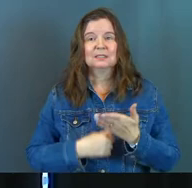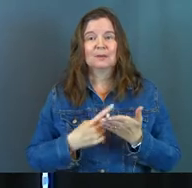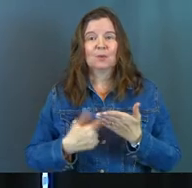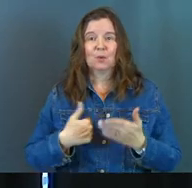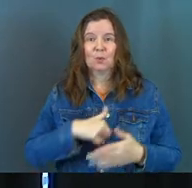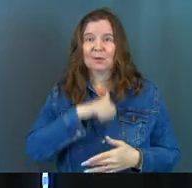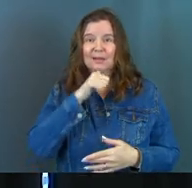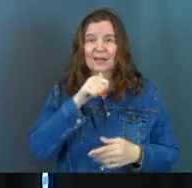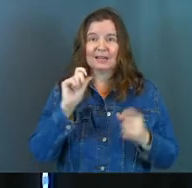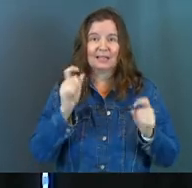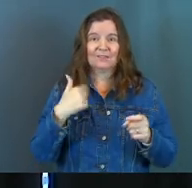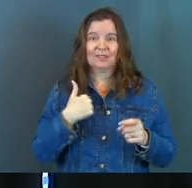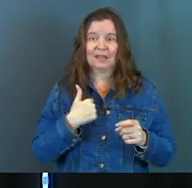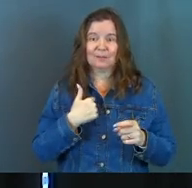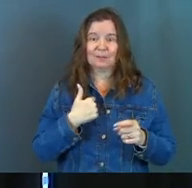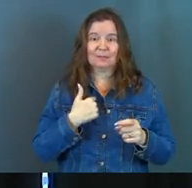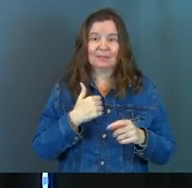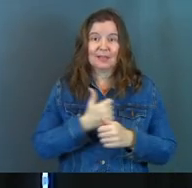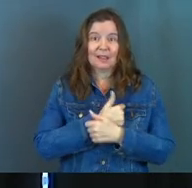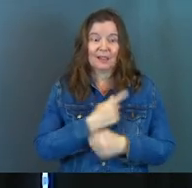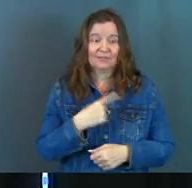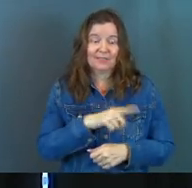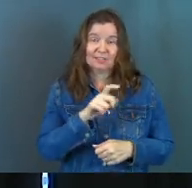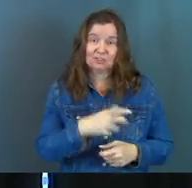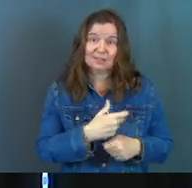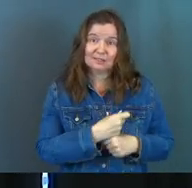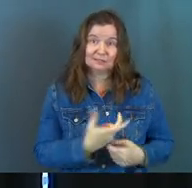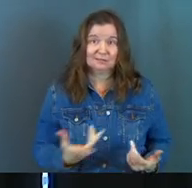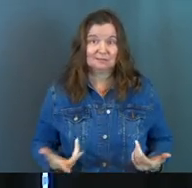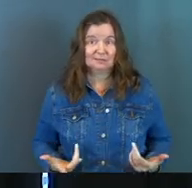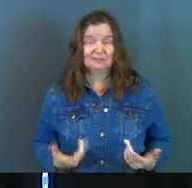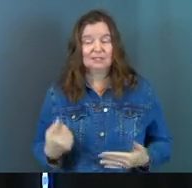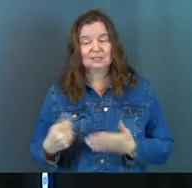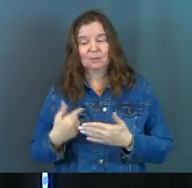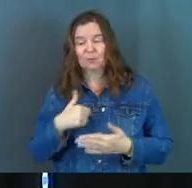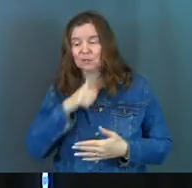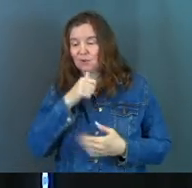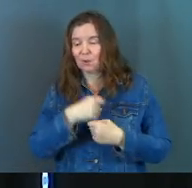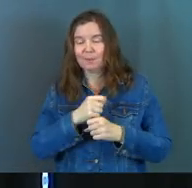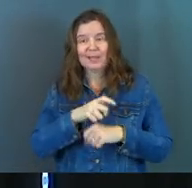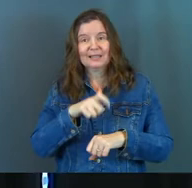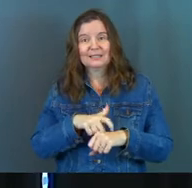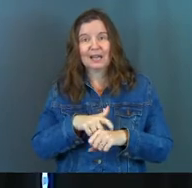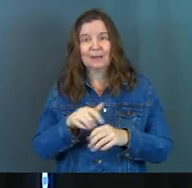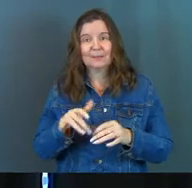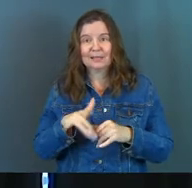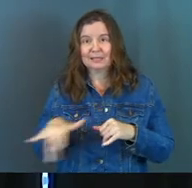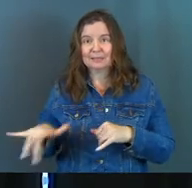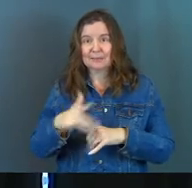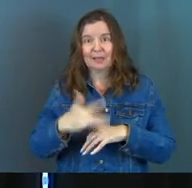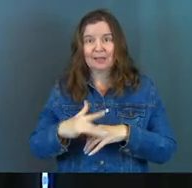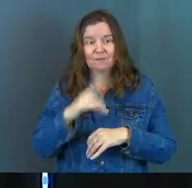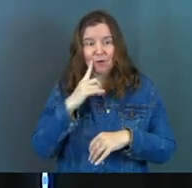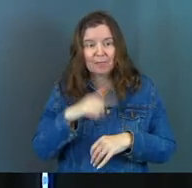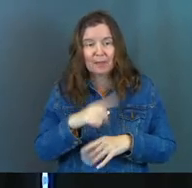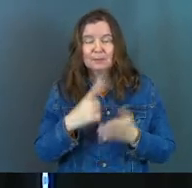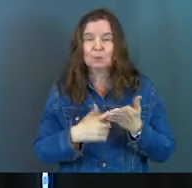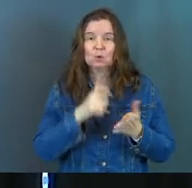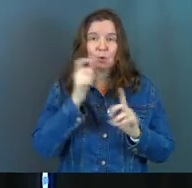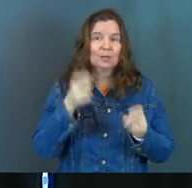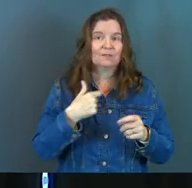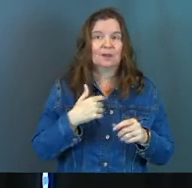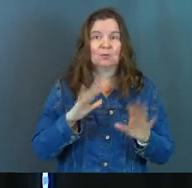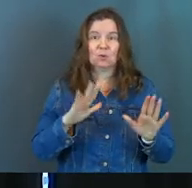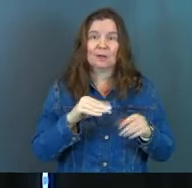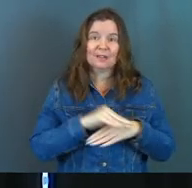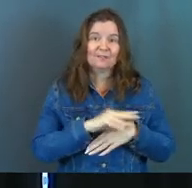Sometimes we're not giving them the unconditional love that they deserve. Sometimes we don't make the time and the space for them. Sometimes we don't give them